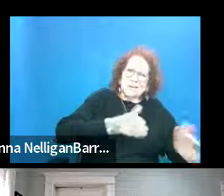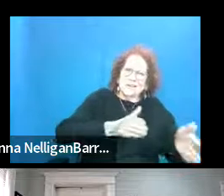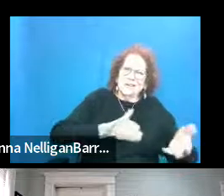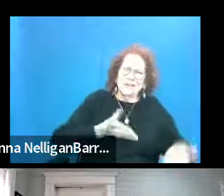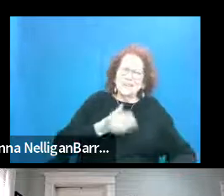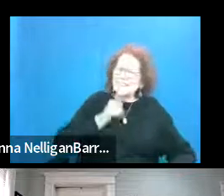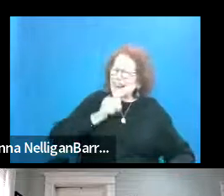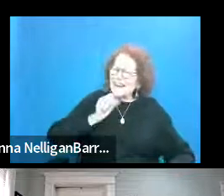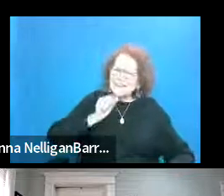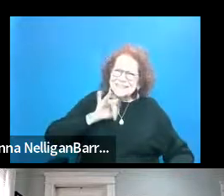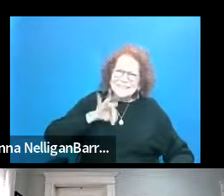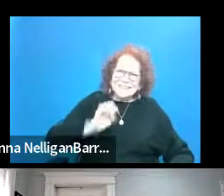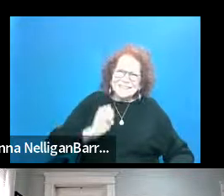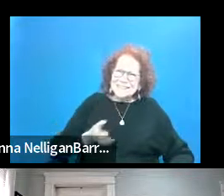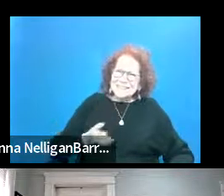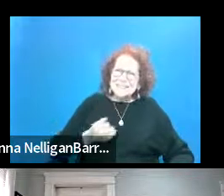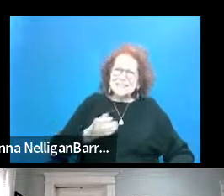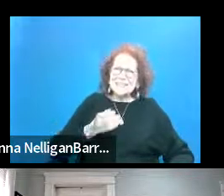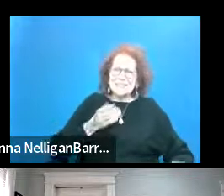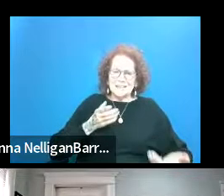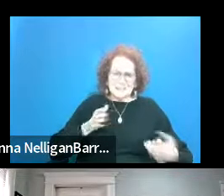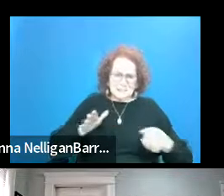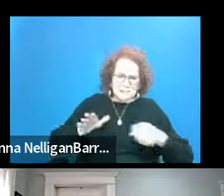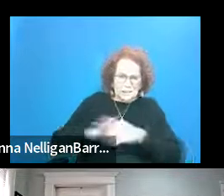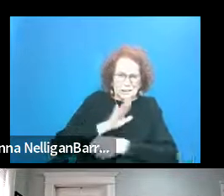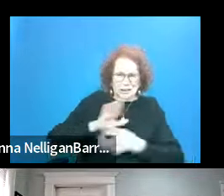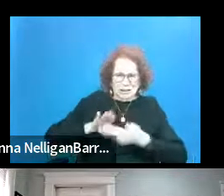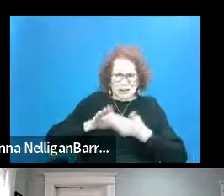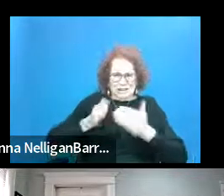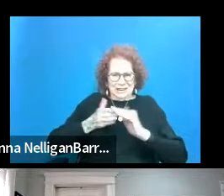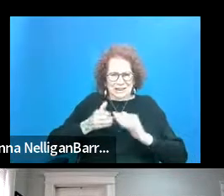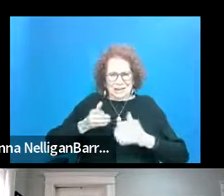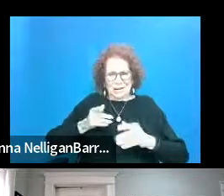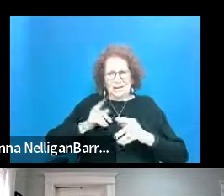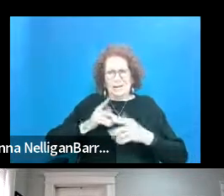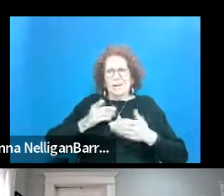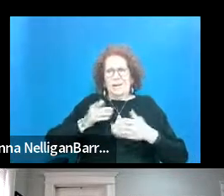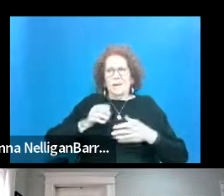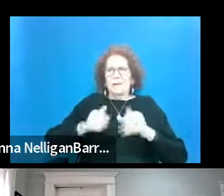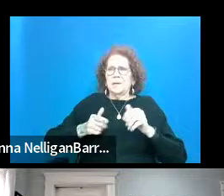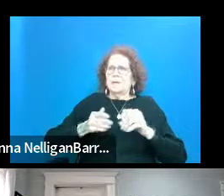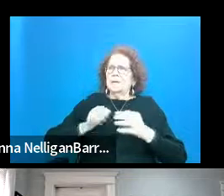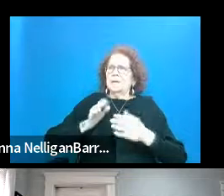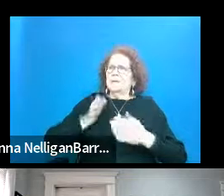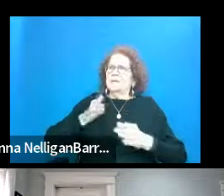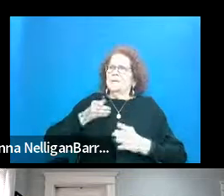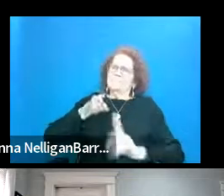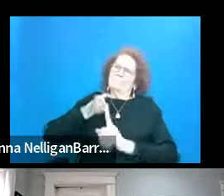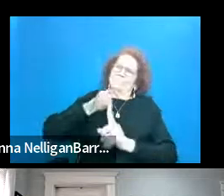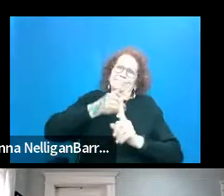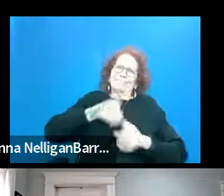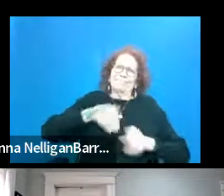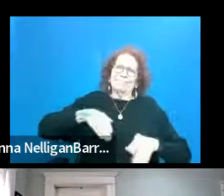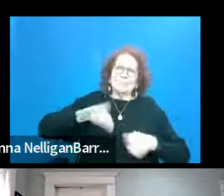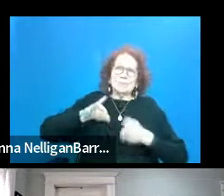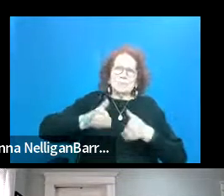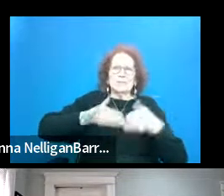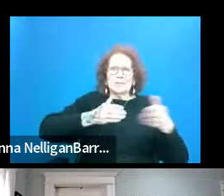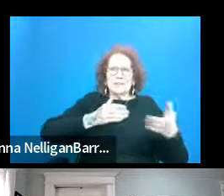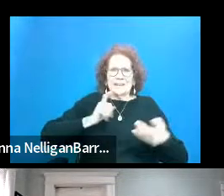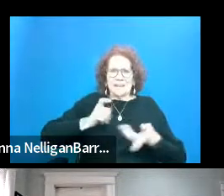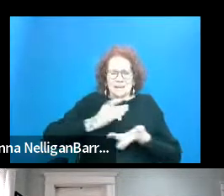entire city, but main thoroughfares, especially around those bus, if we're trying to figure out the ones to concentrate on, where the bus